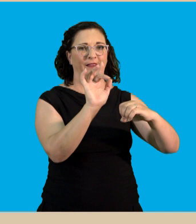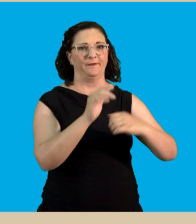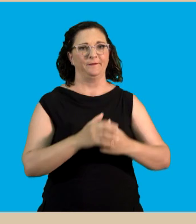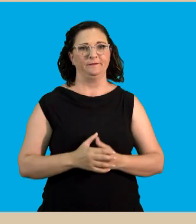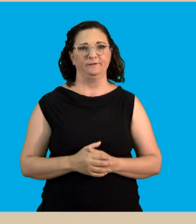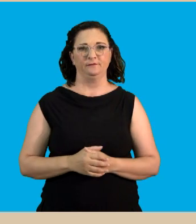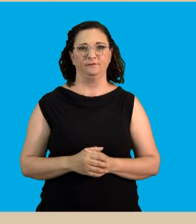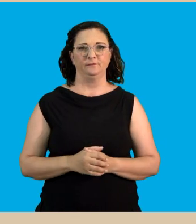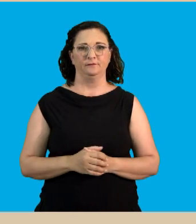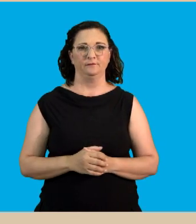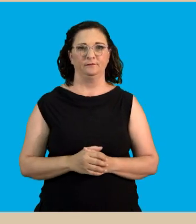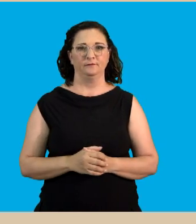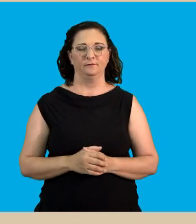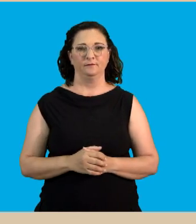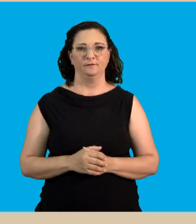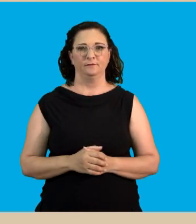path